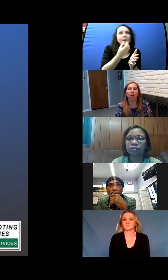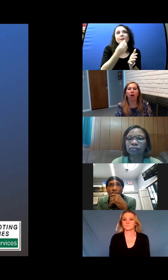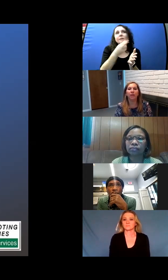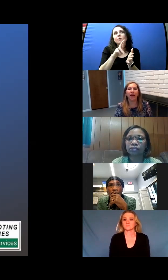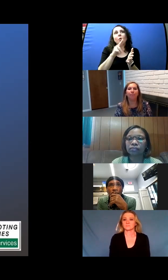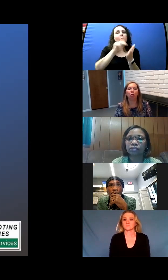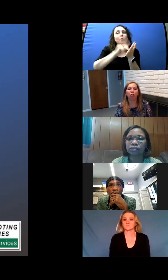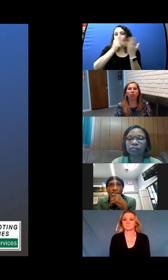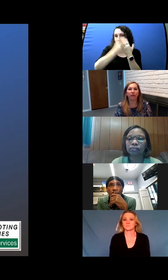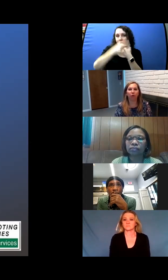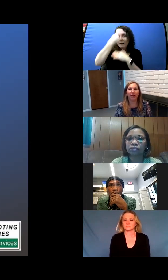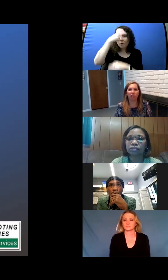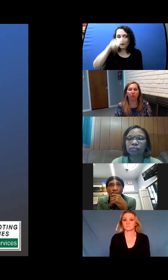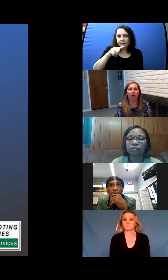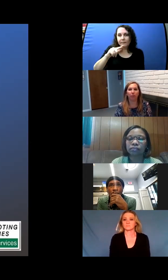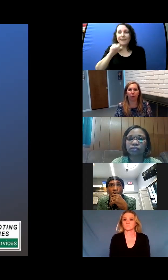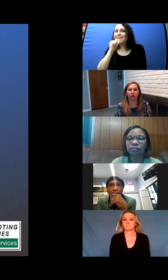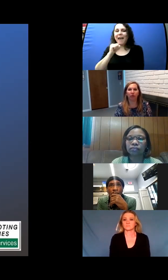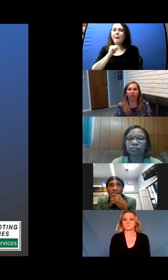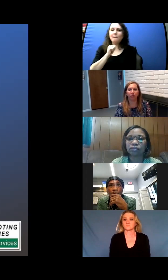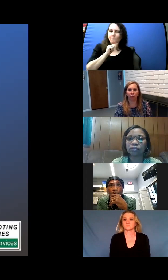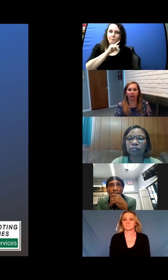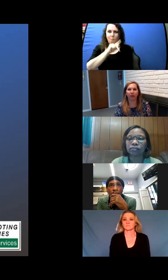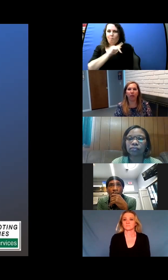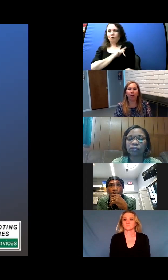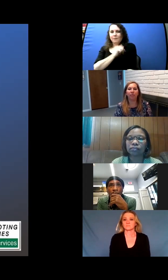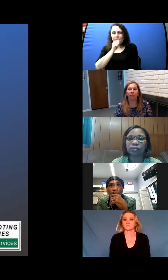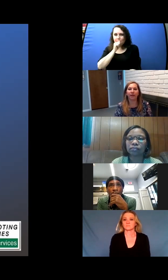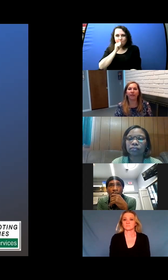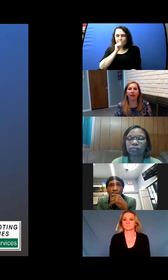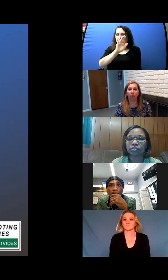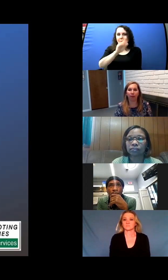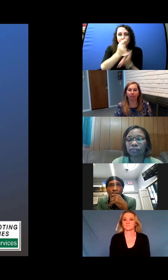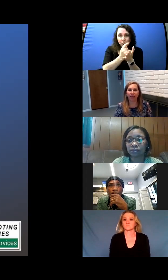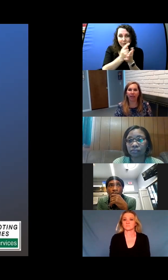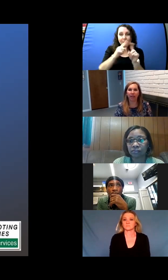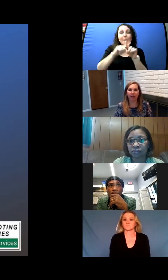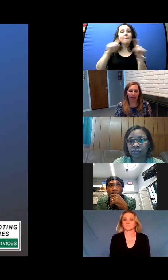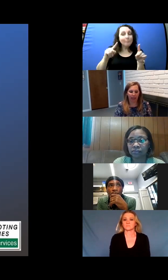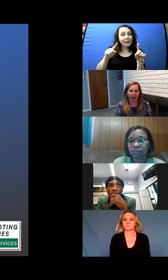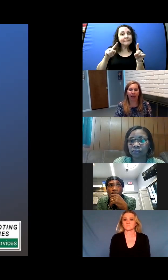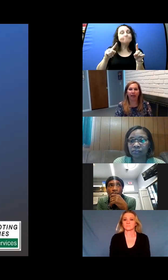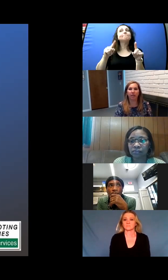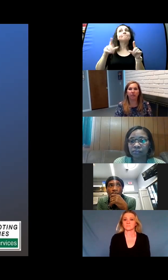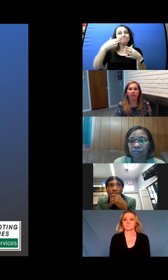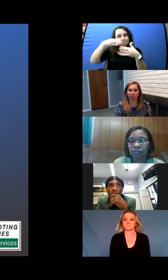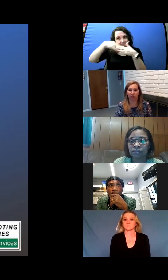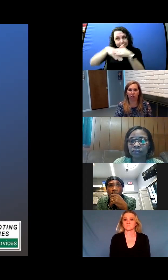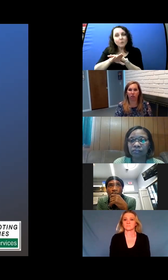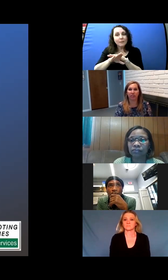program, not personal information about the person's treatment, but the fact that they were admitted